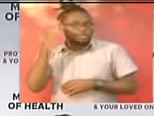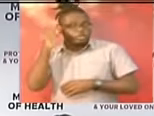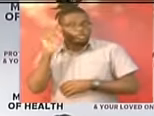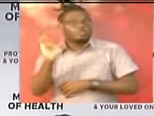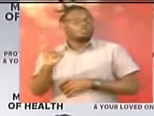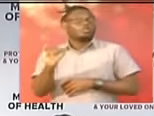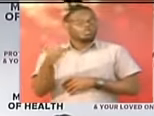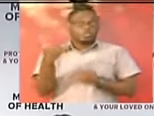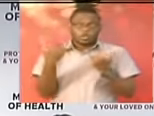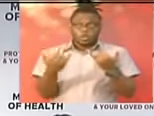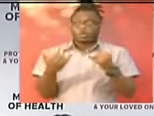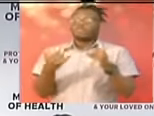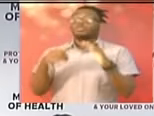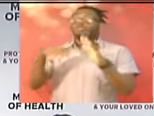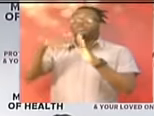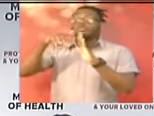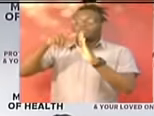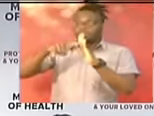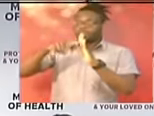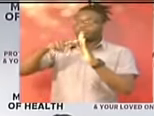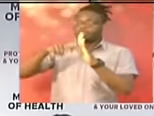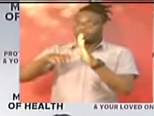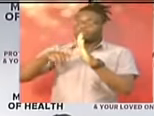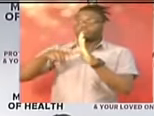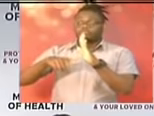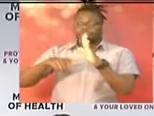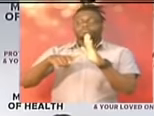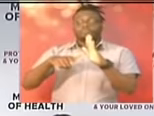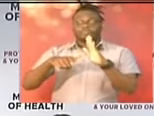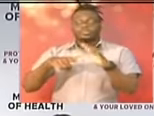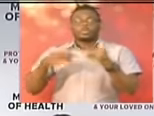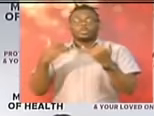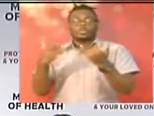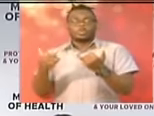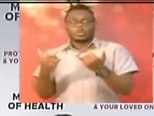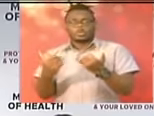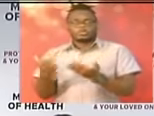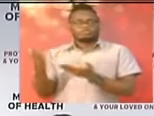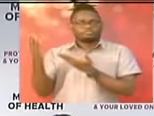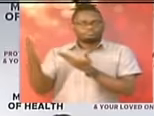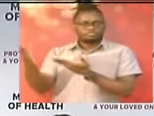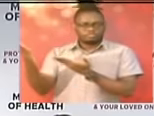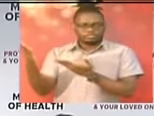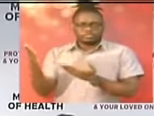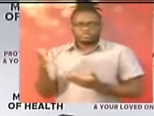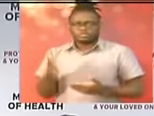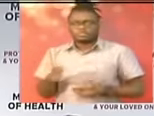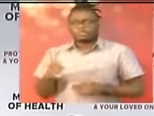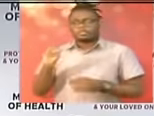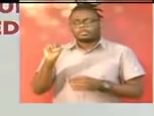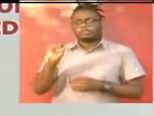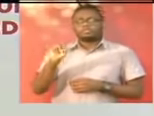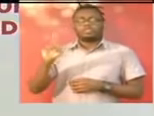step. We now go to Mr. Siram Singh for the latest GIS update.